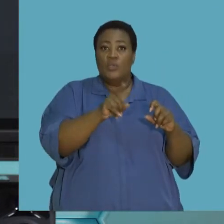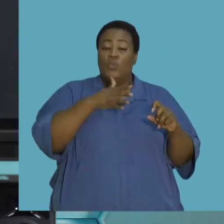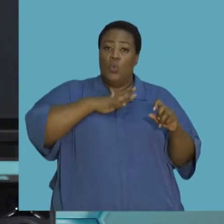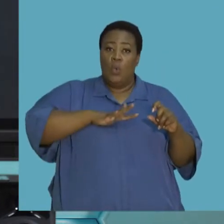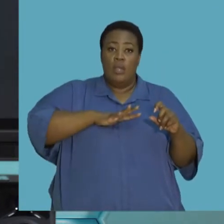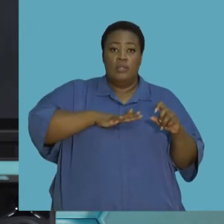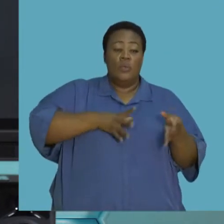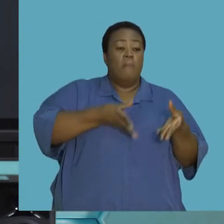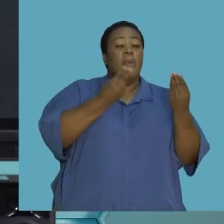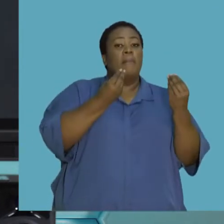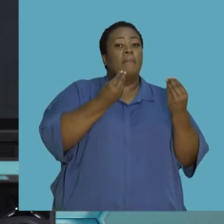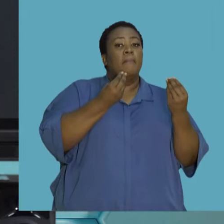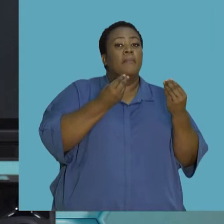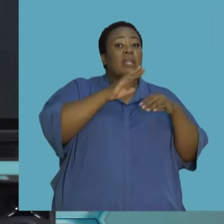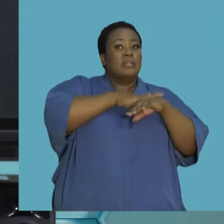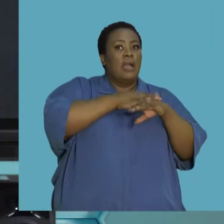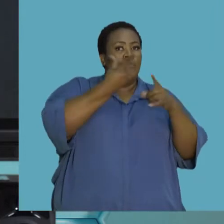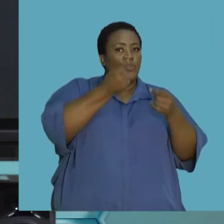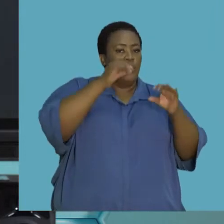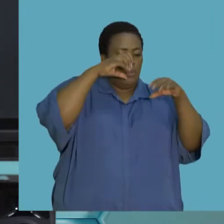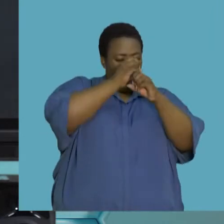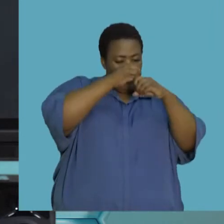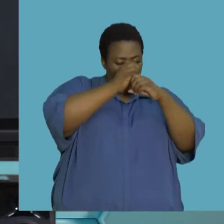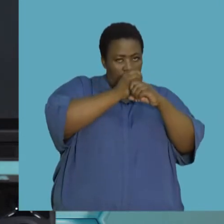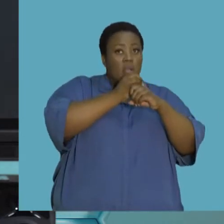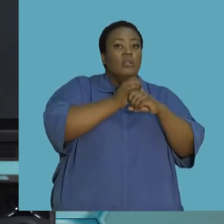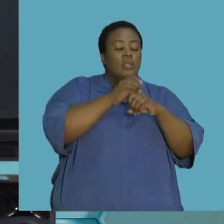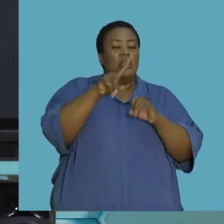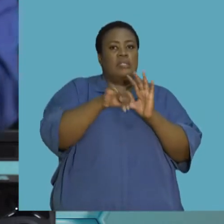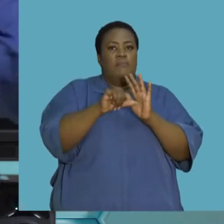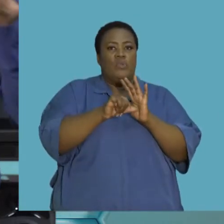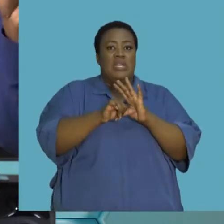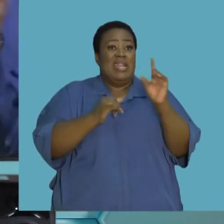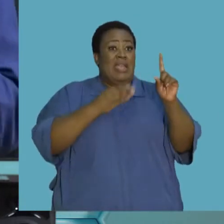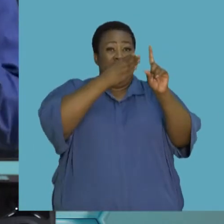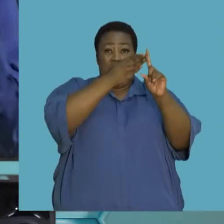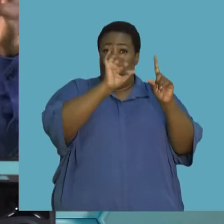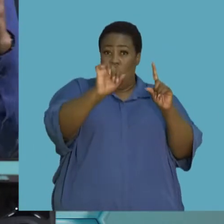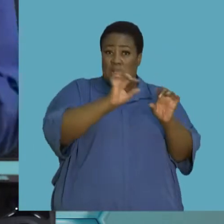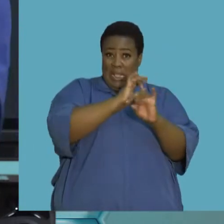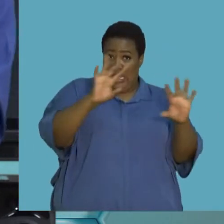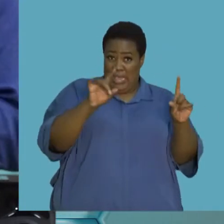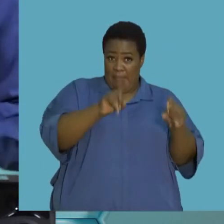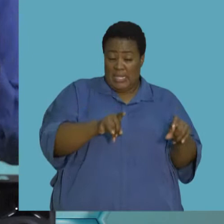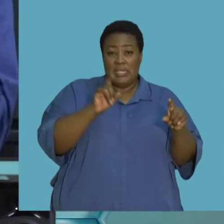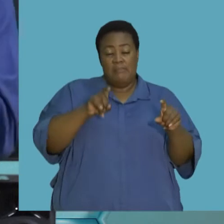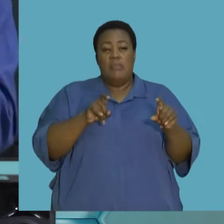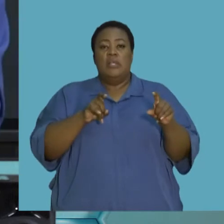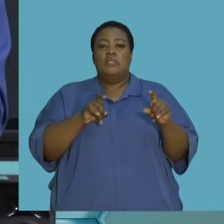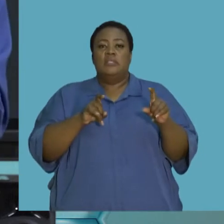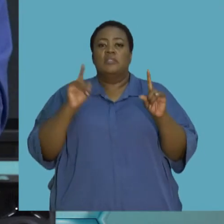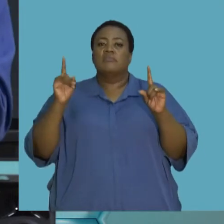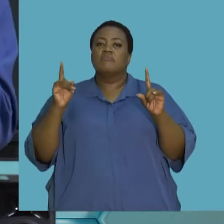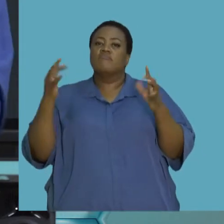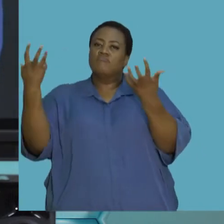what you need to establish in your experiment. And that's very important, is that your aim should be very clear and relate to the